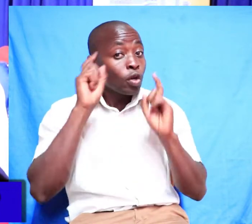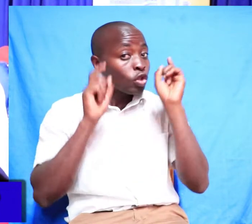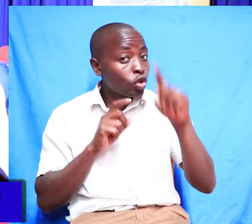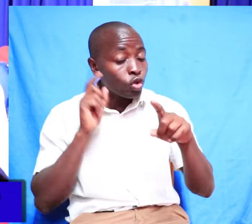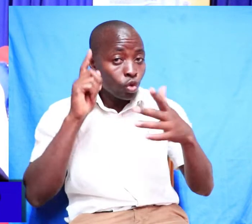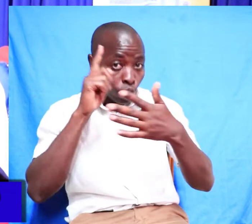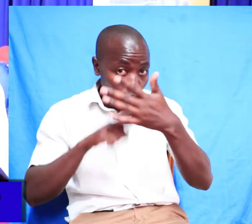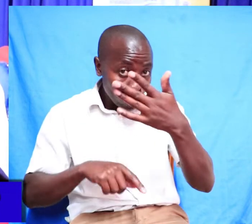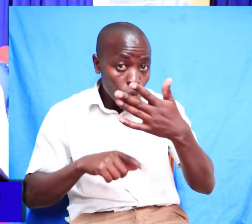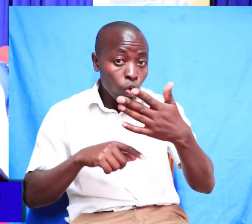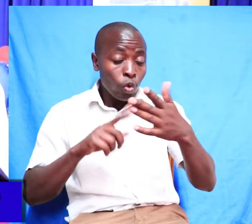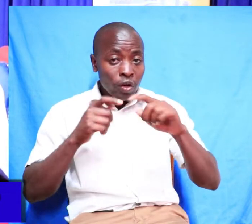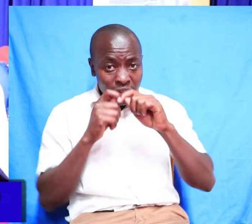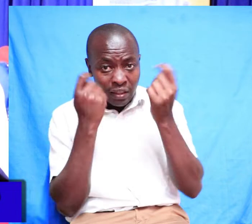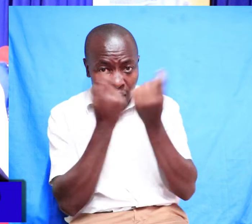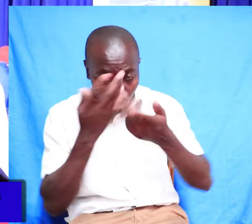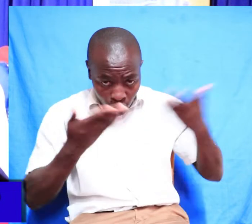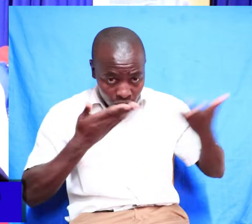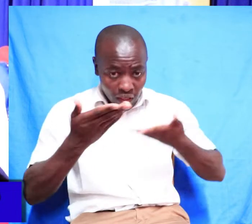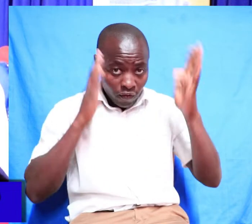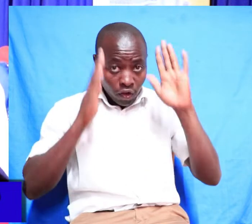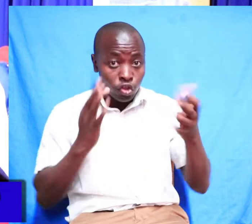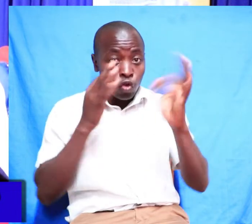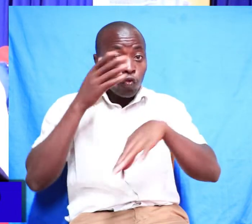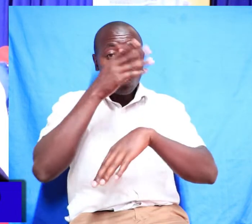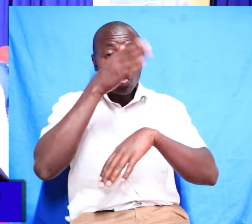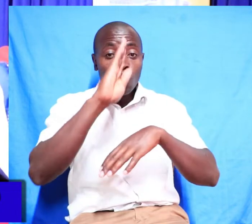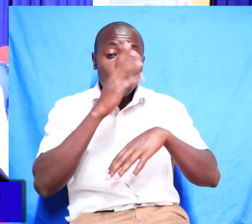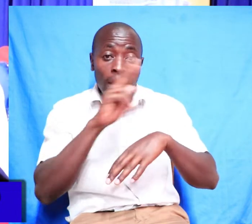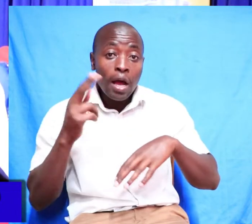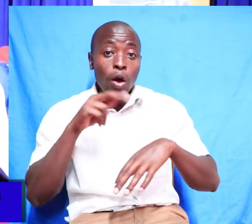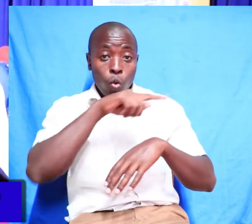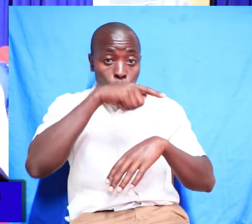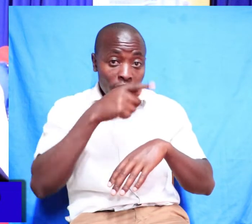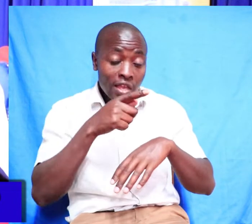what kind of servants of God are we. And